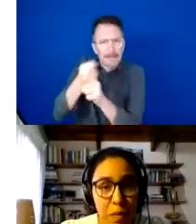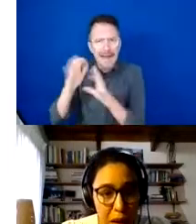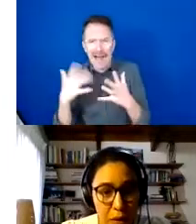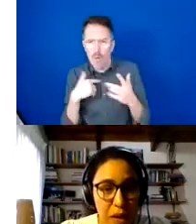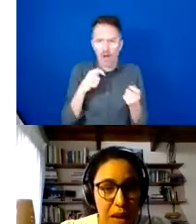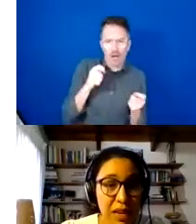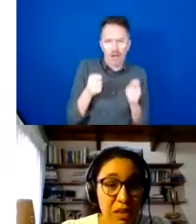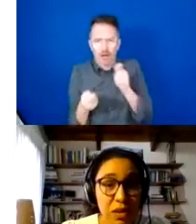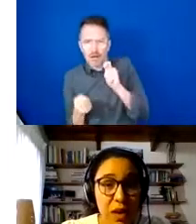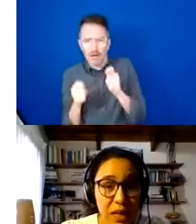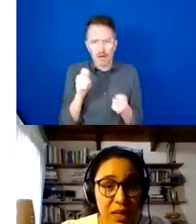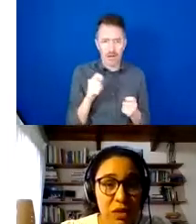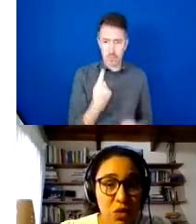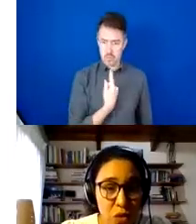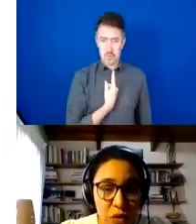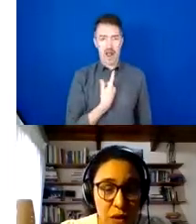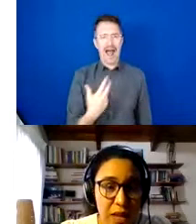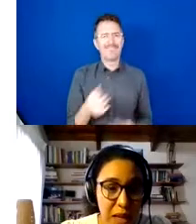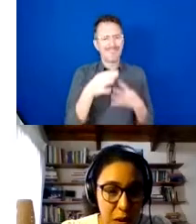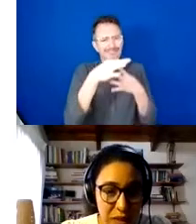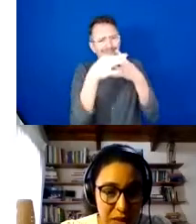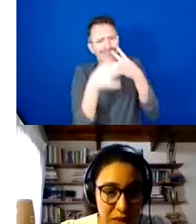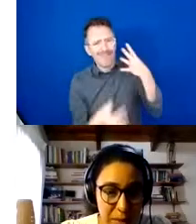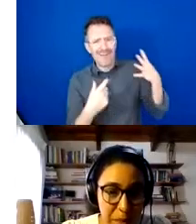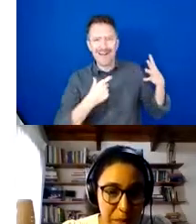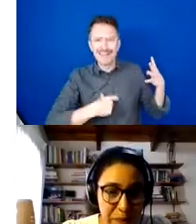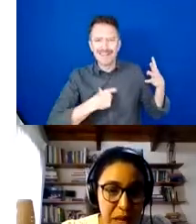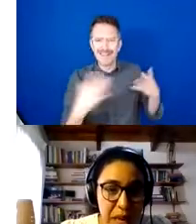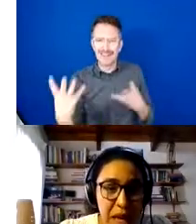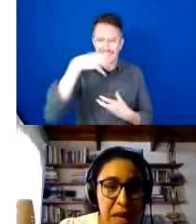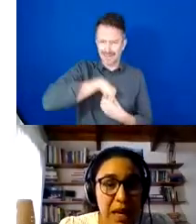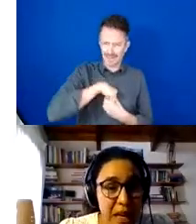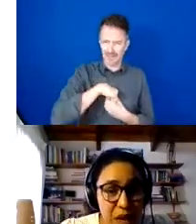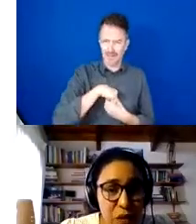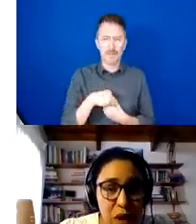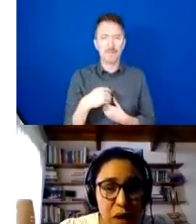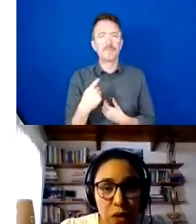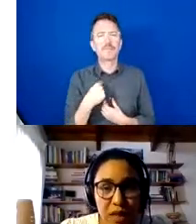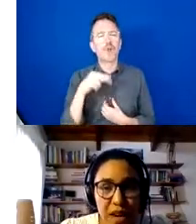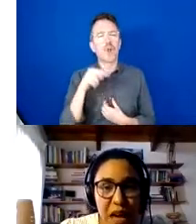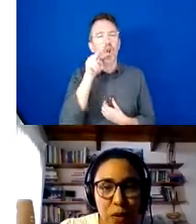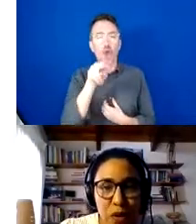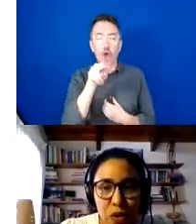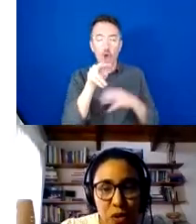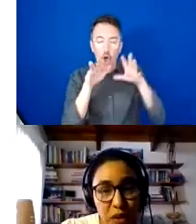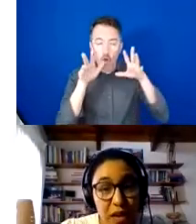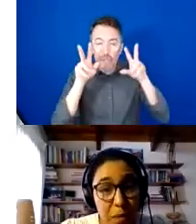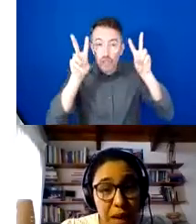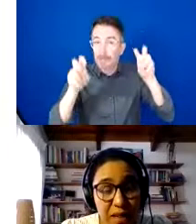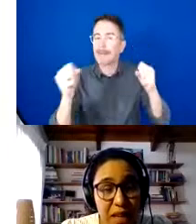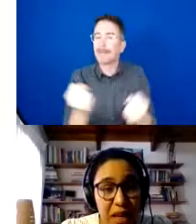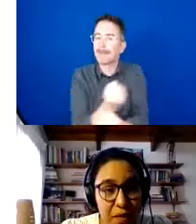about power and interlocking structural inequities. It is a framework that allows us to see